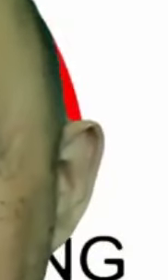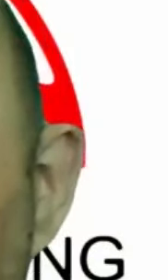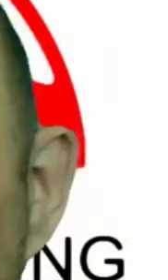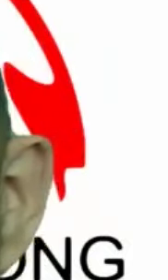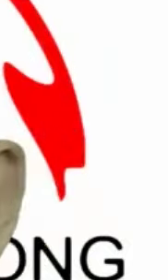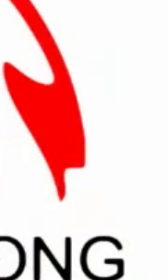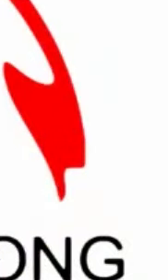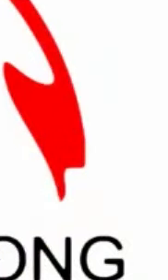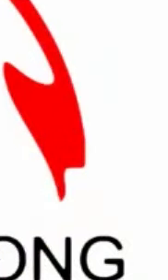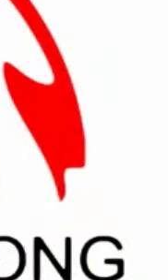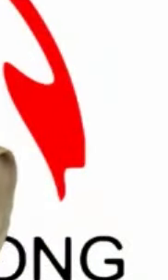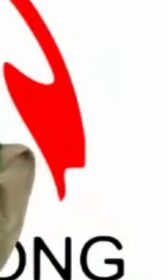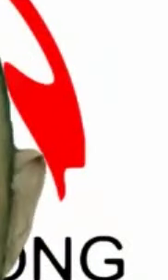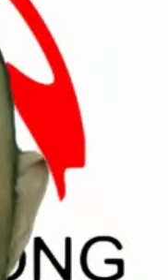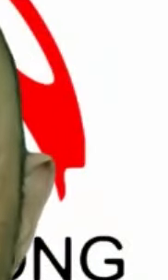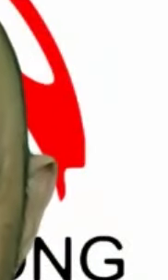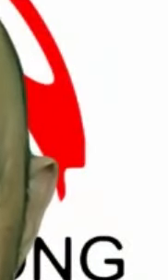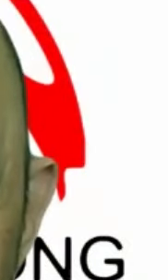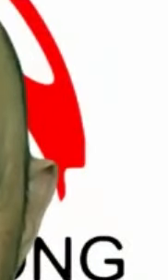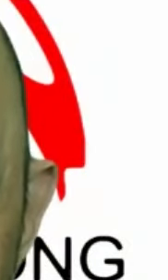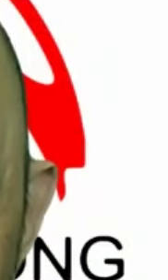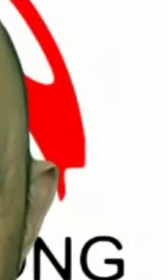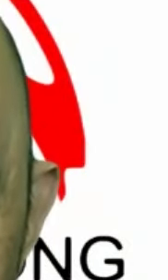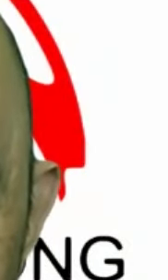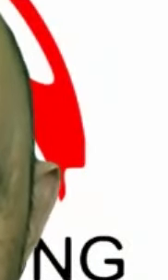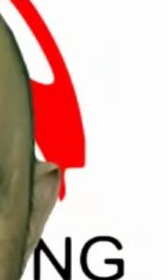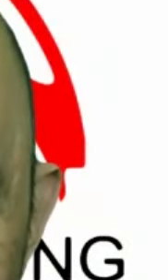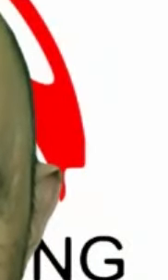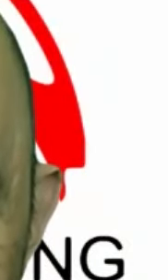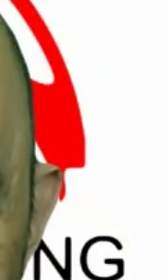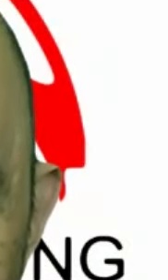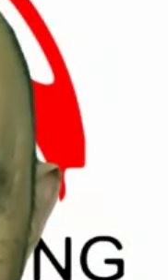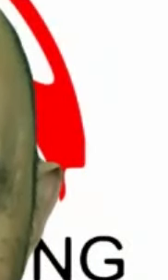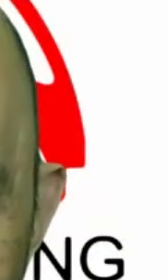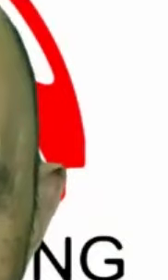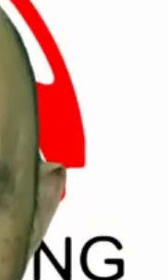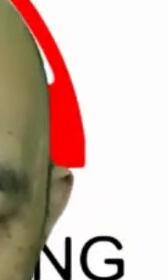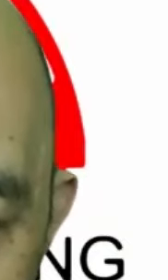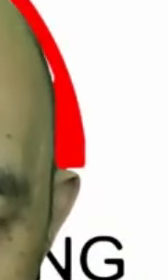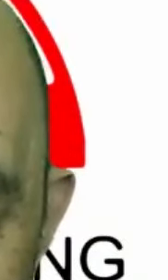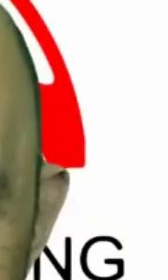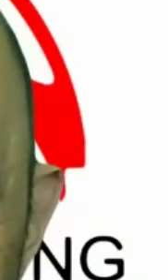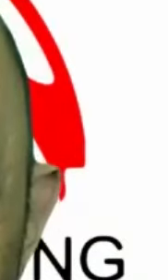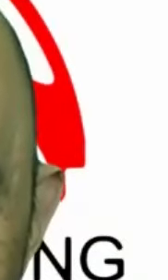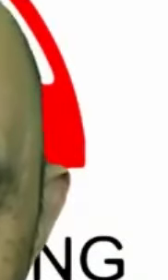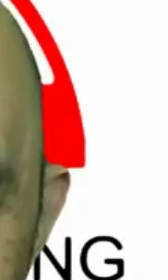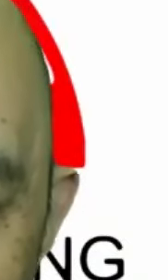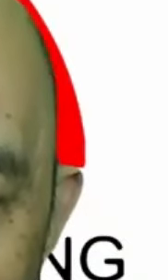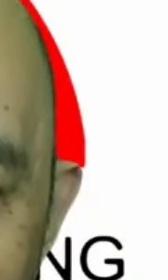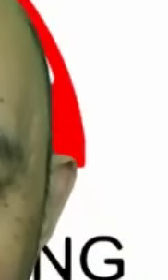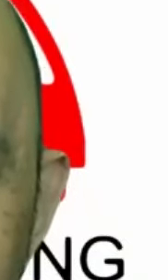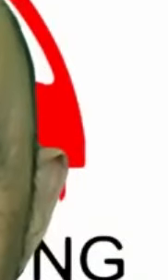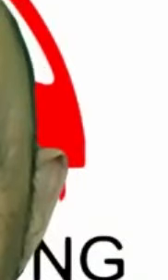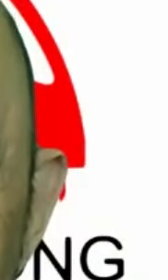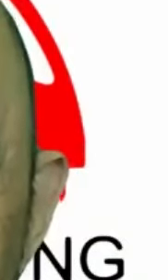have this mentality, you just are saying that people with disabilities are inferior, or not only